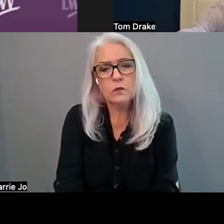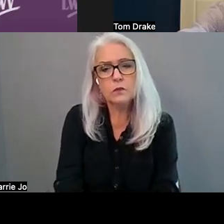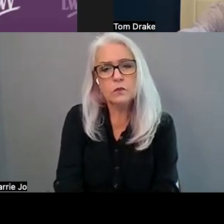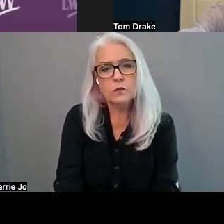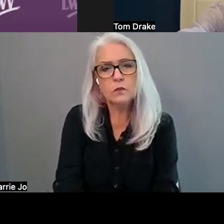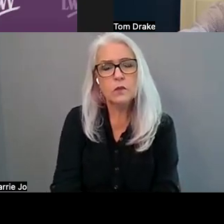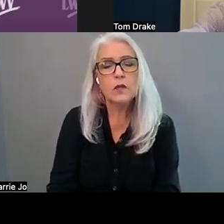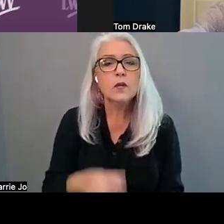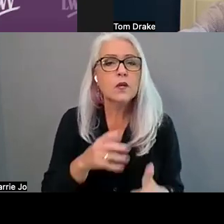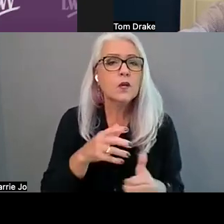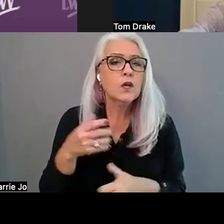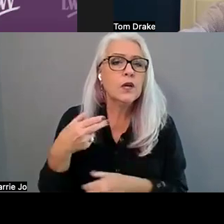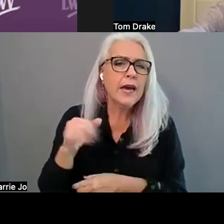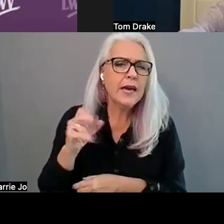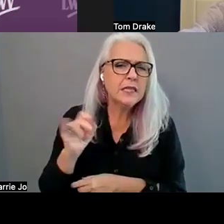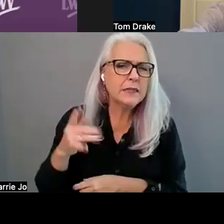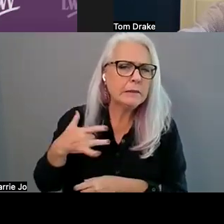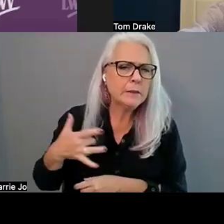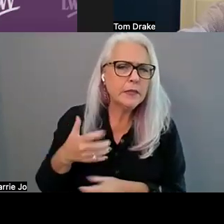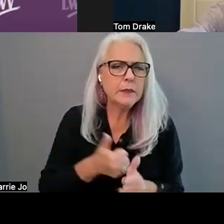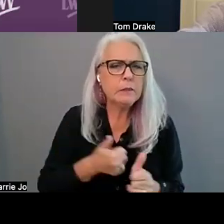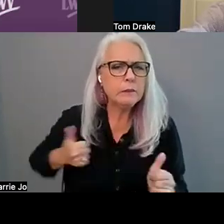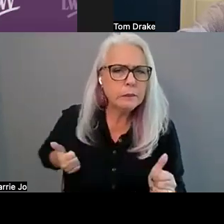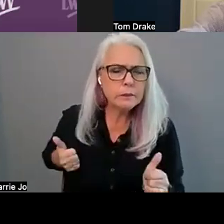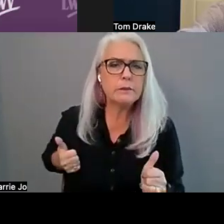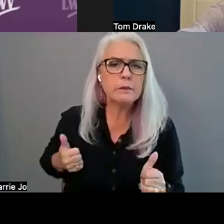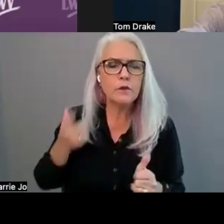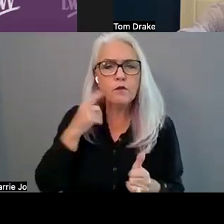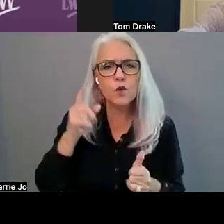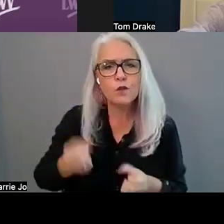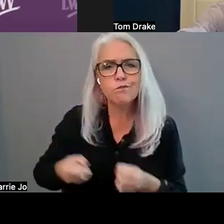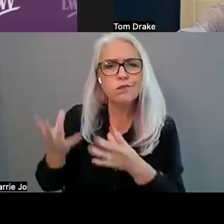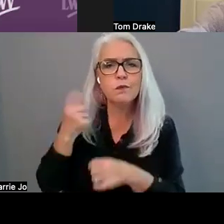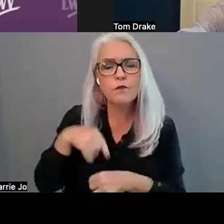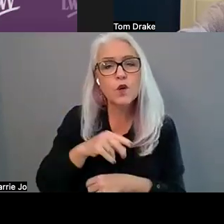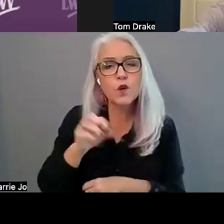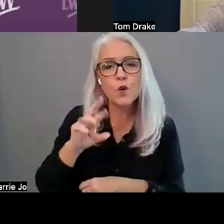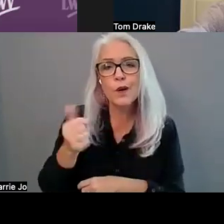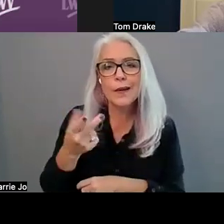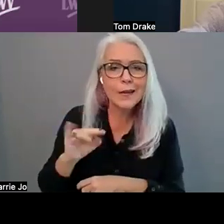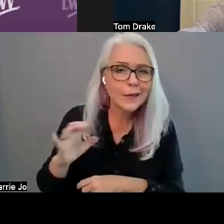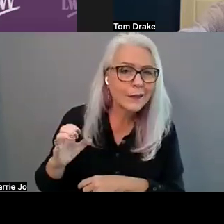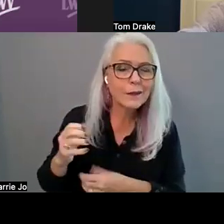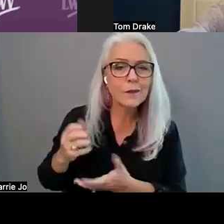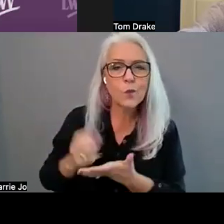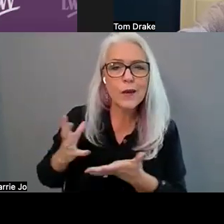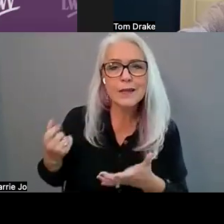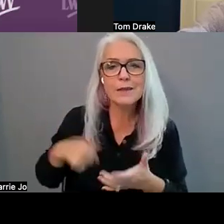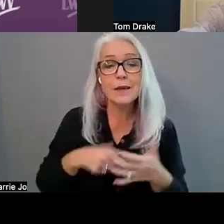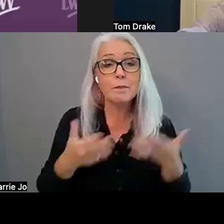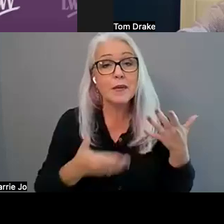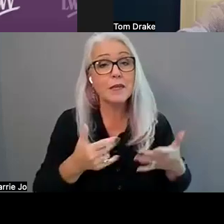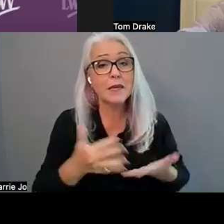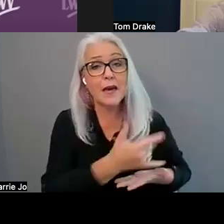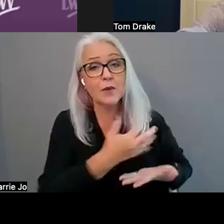of organic waste. What would you do to help Hastings catch up? For example, by providing collection of organic waste at the farmers market and the